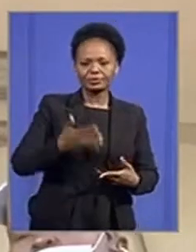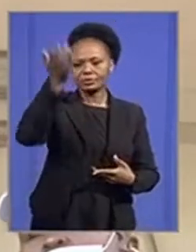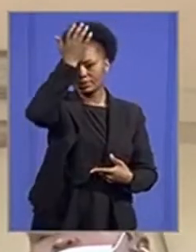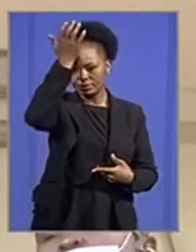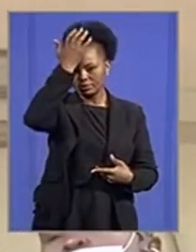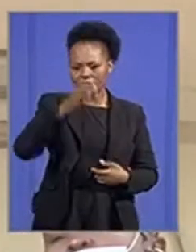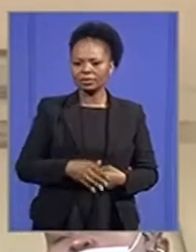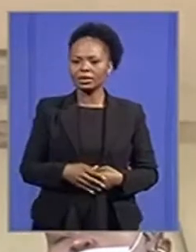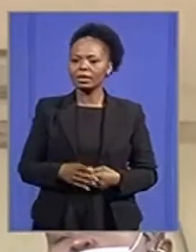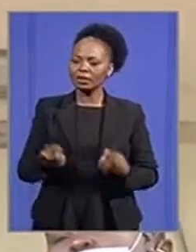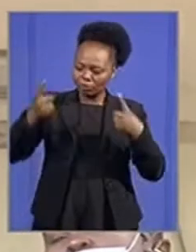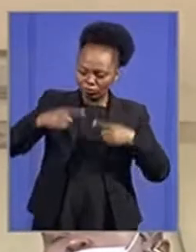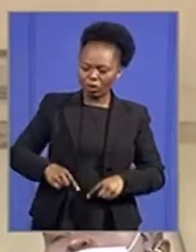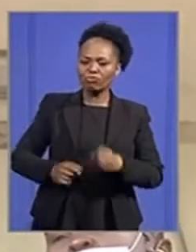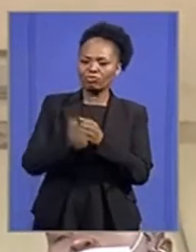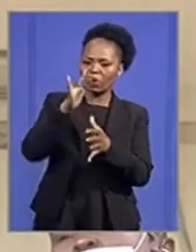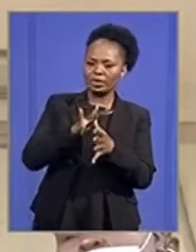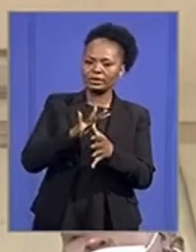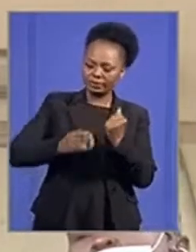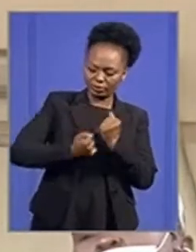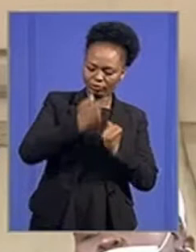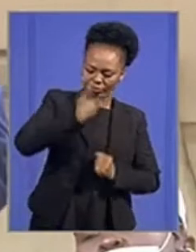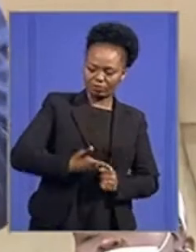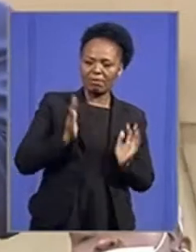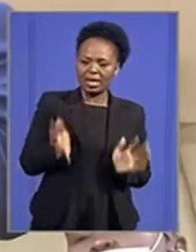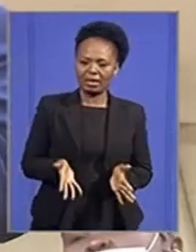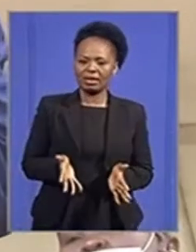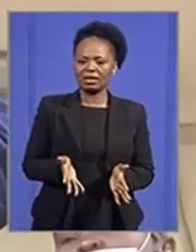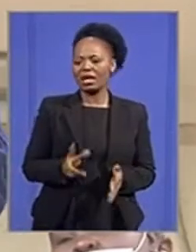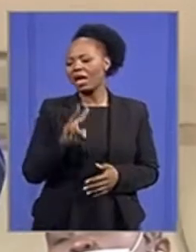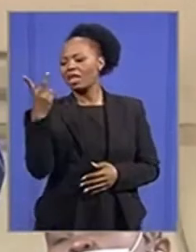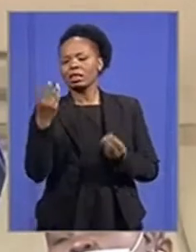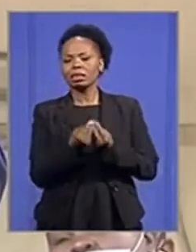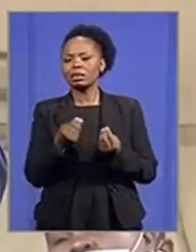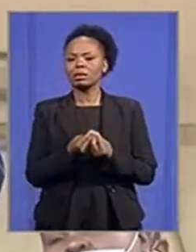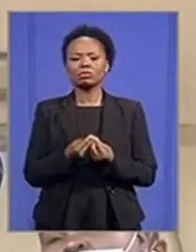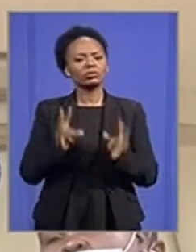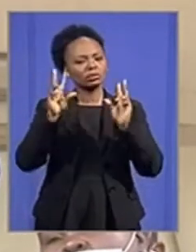Sisekela uZuma. Singenze okunye. Ufuna ukuncenga.